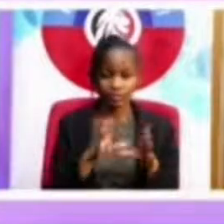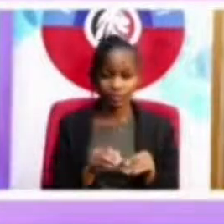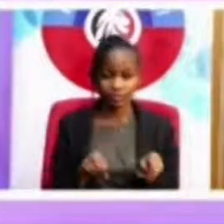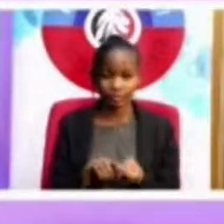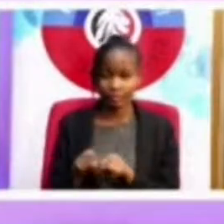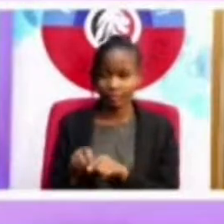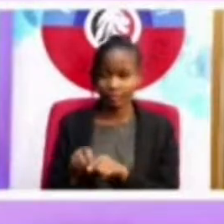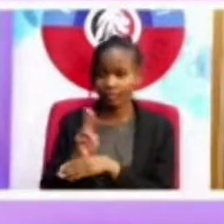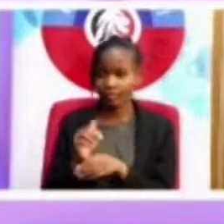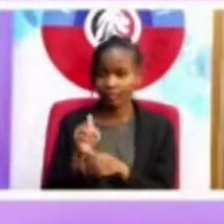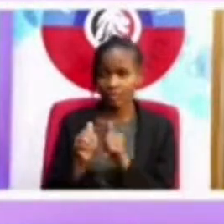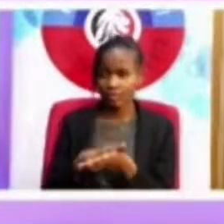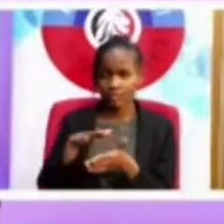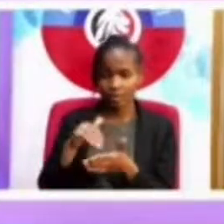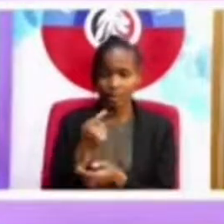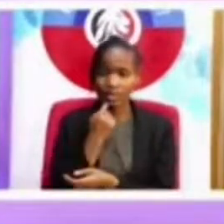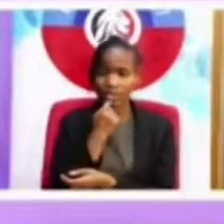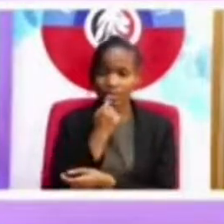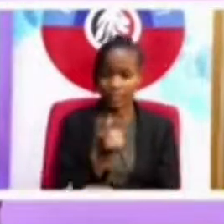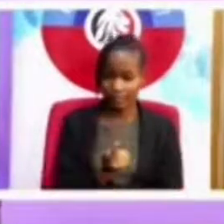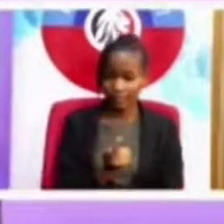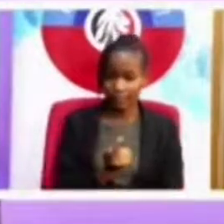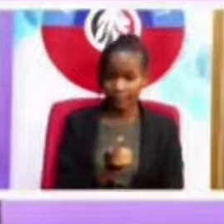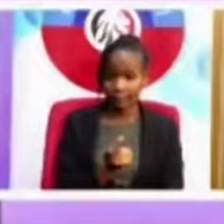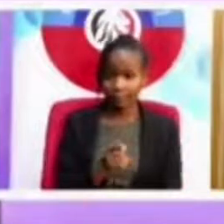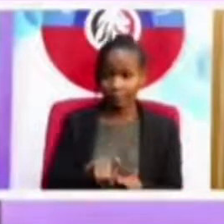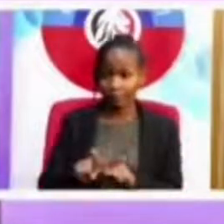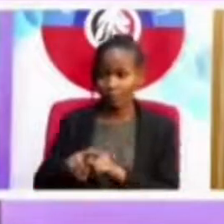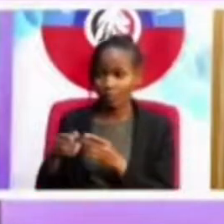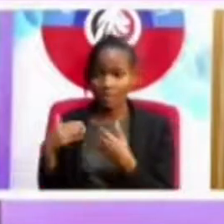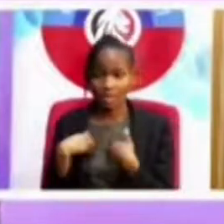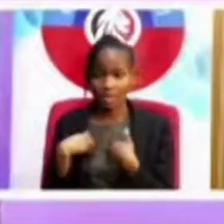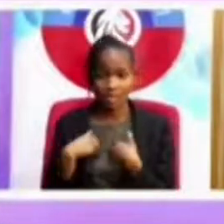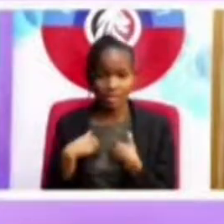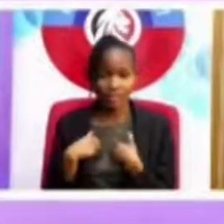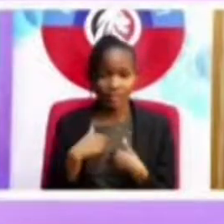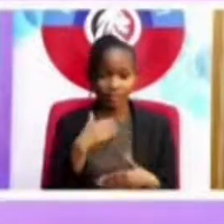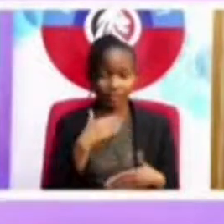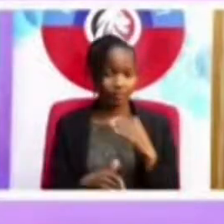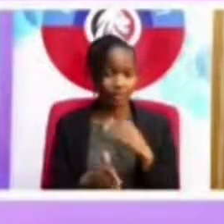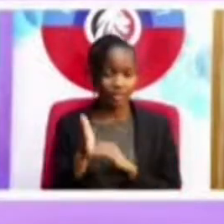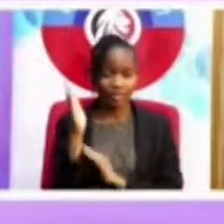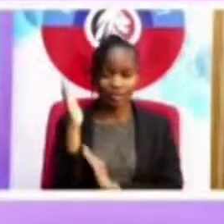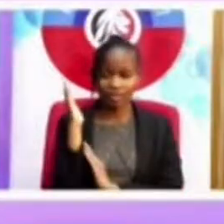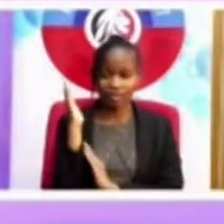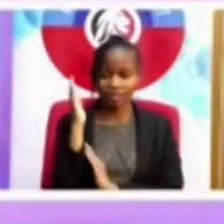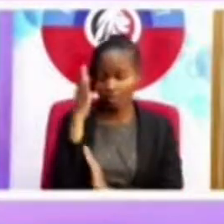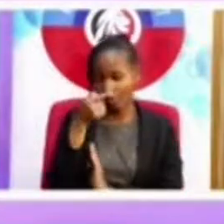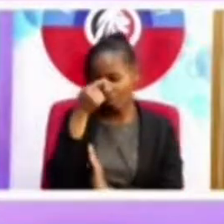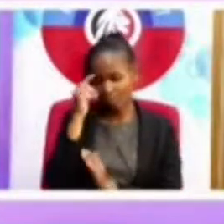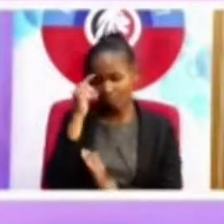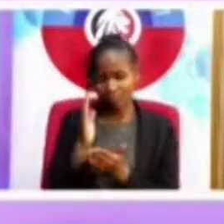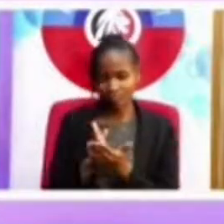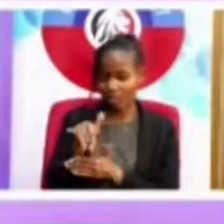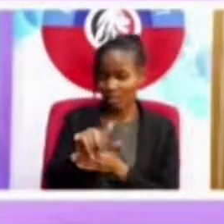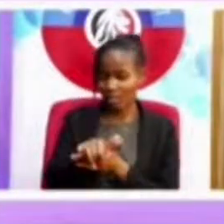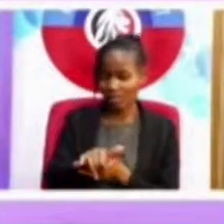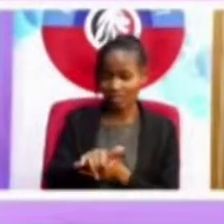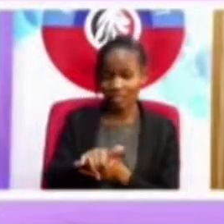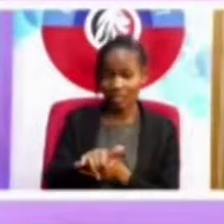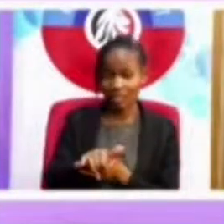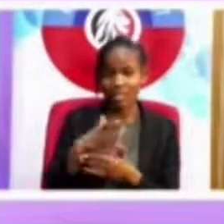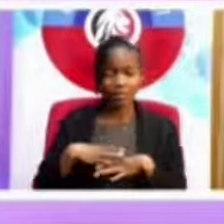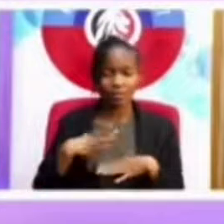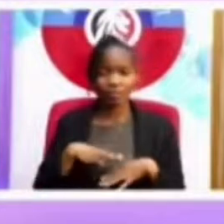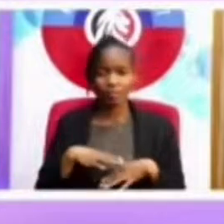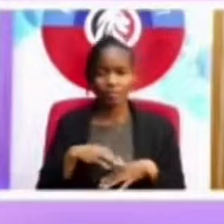is the most pronounced. We also have border security, because we make sure that people do not bring in